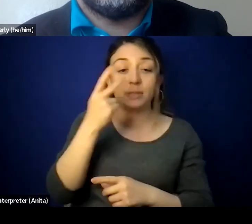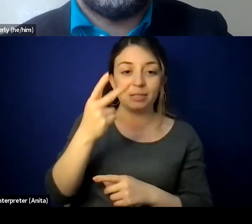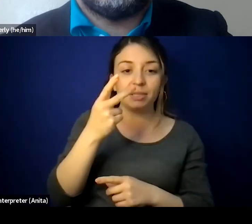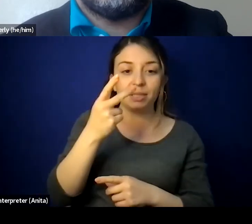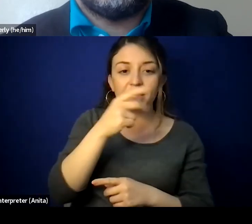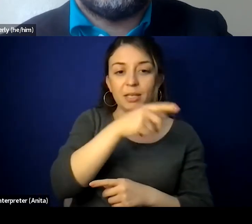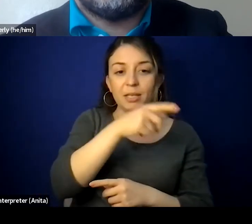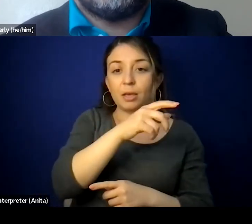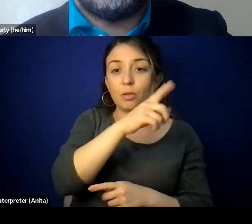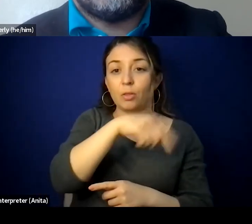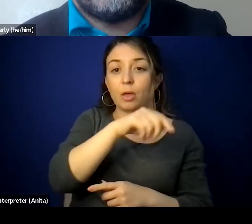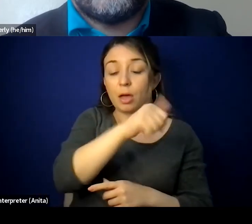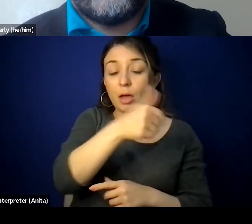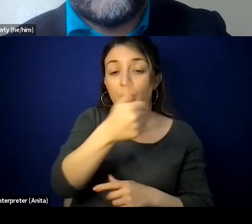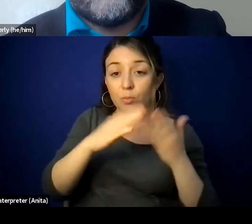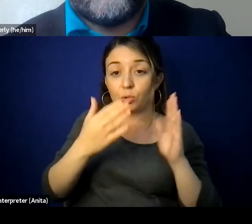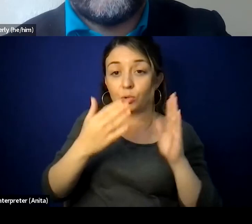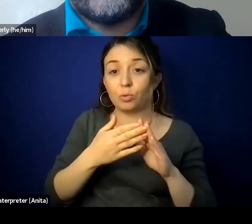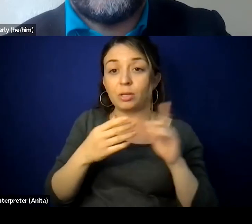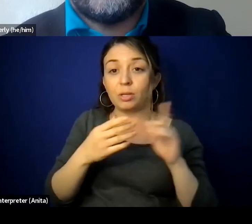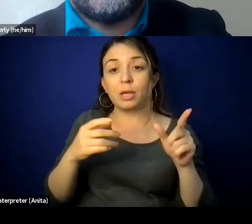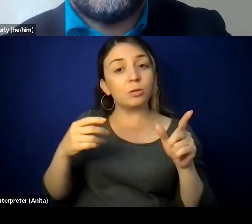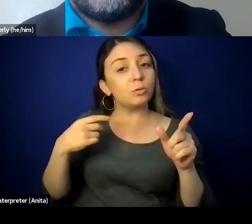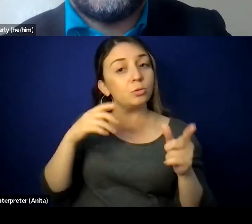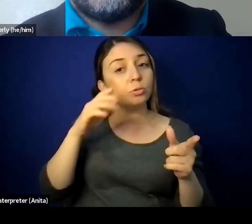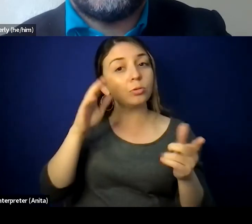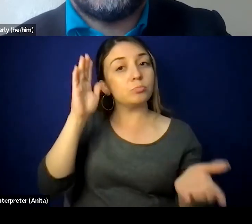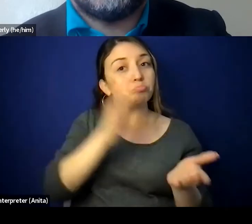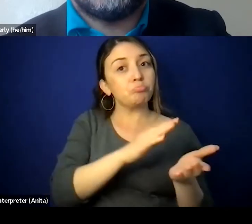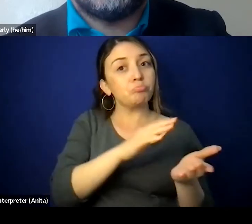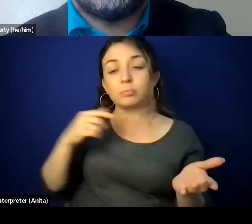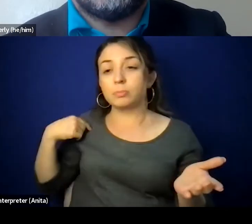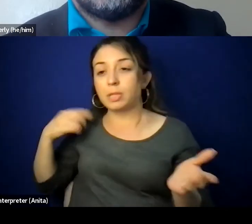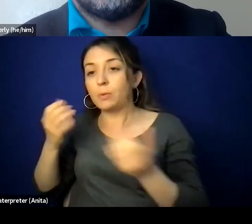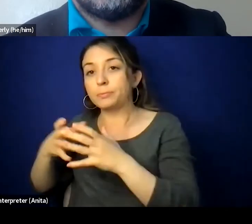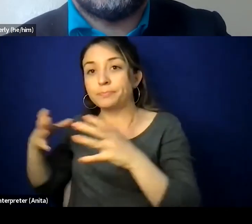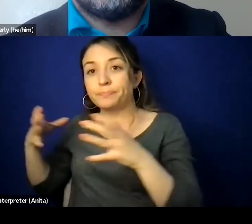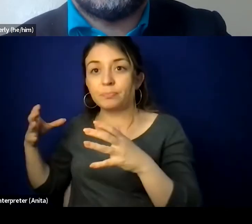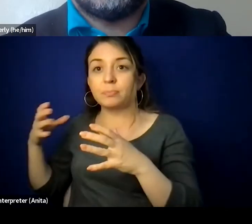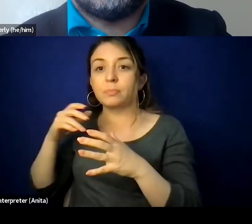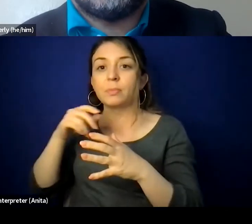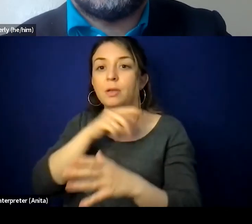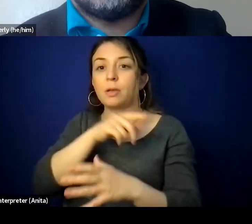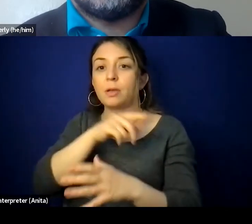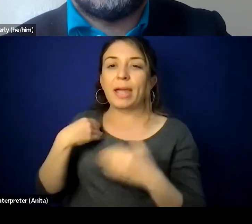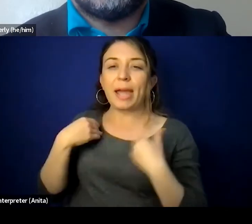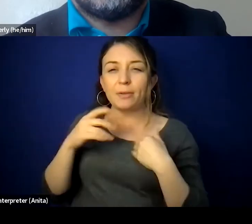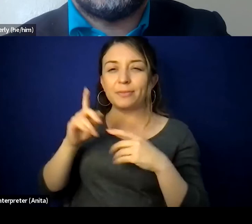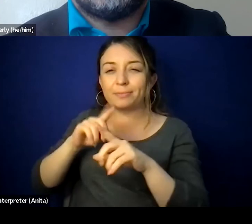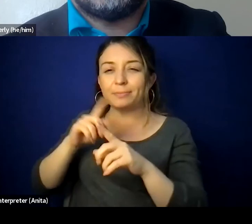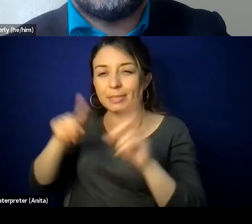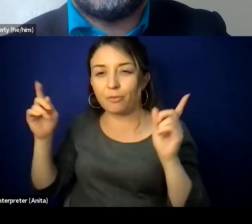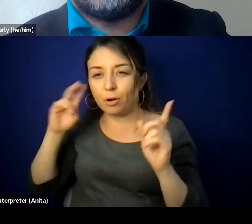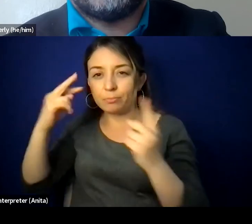those communities are ascending and bringing really different methodologies and ways of